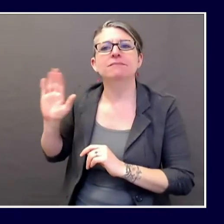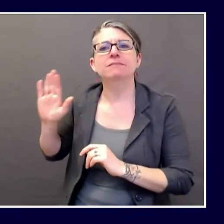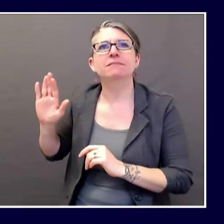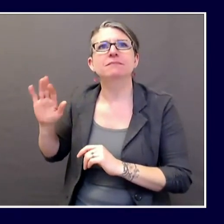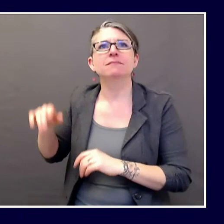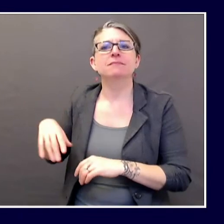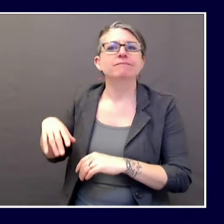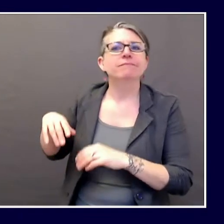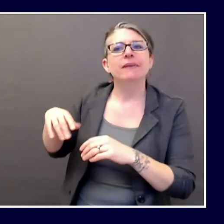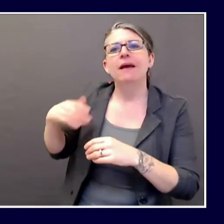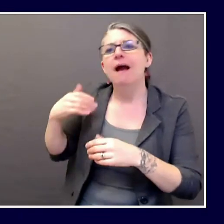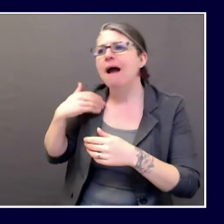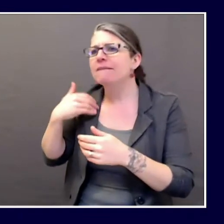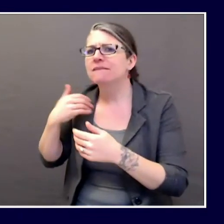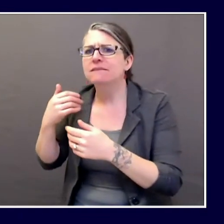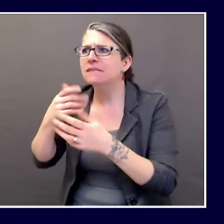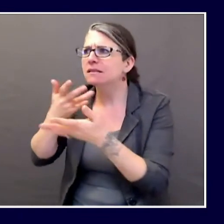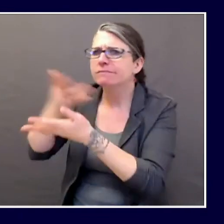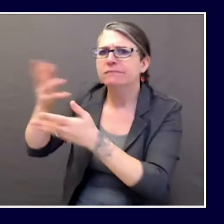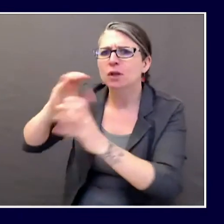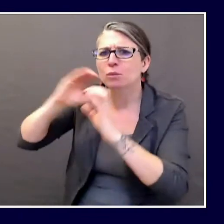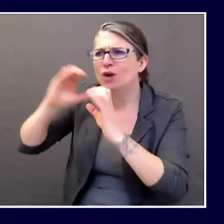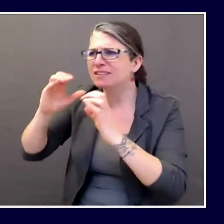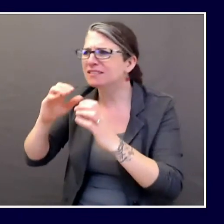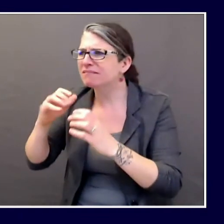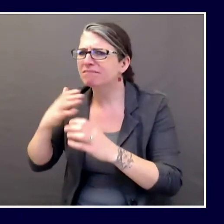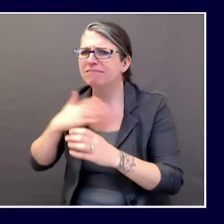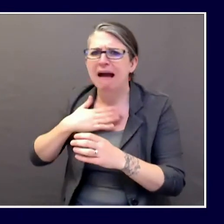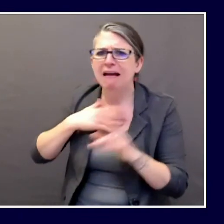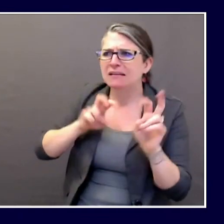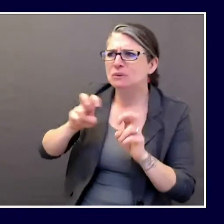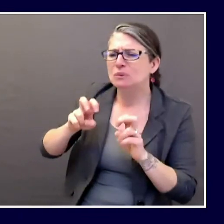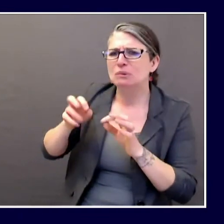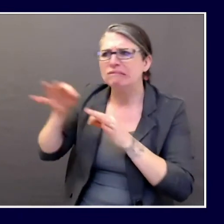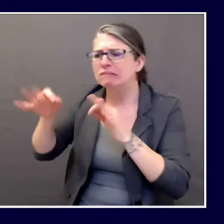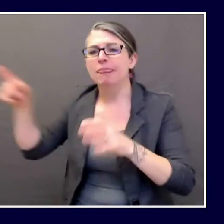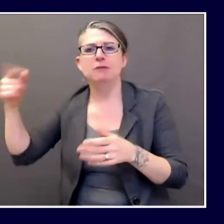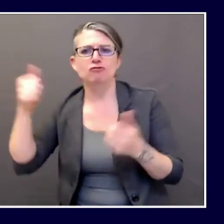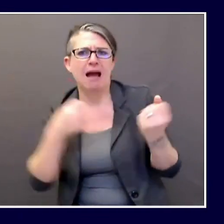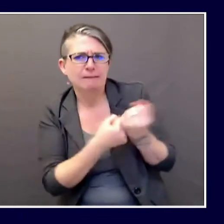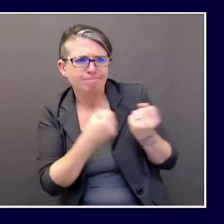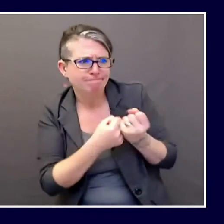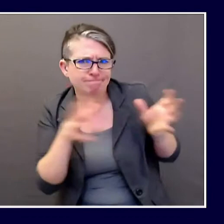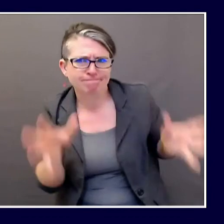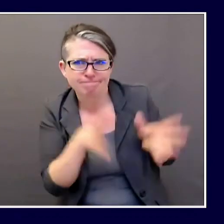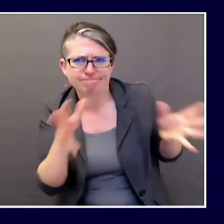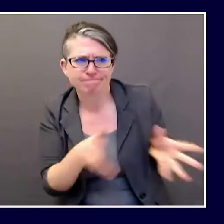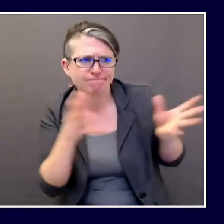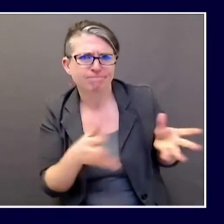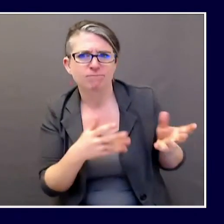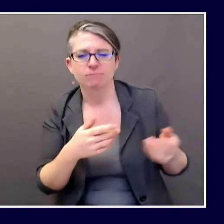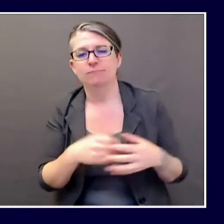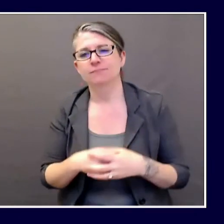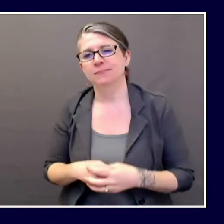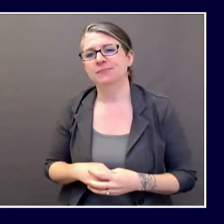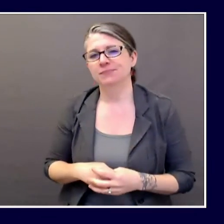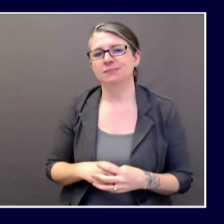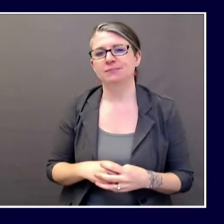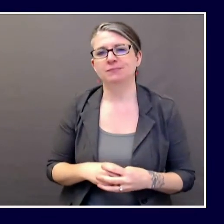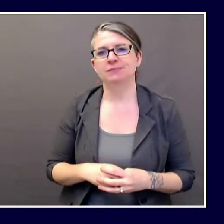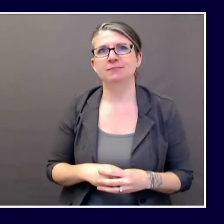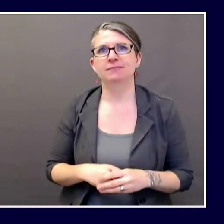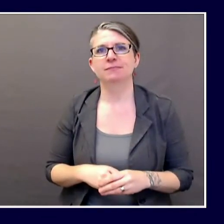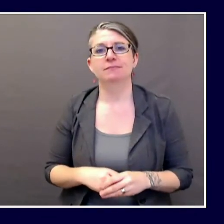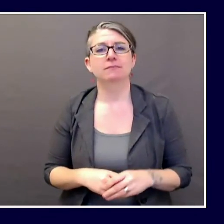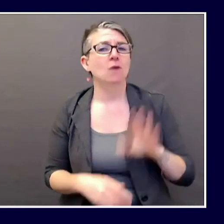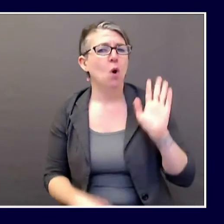problem looking at the retailers, Walgreens, Walmart, those places that have been now directed to prioritize teachers?